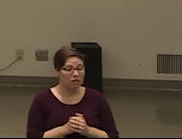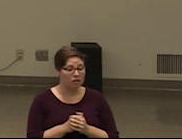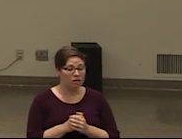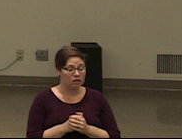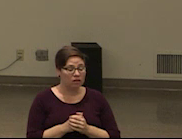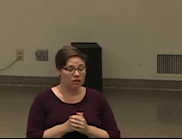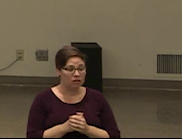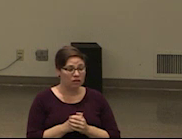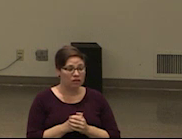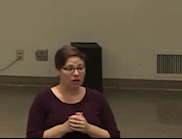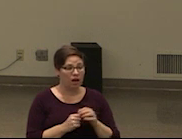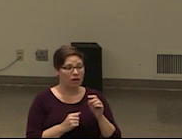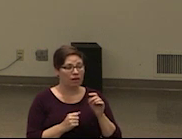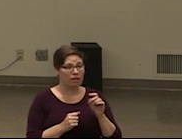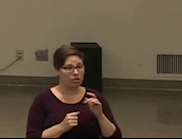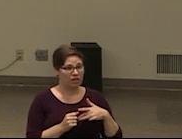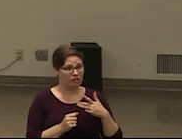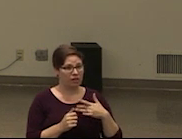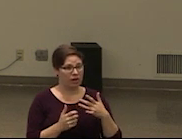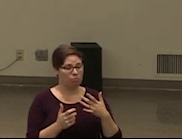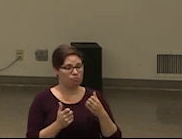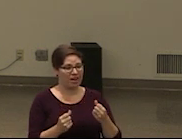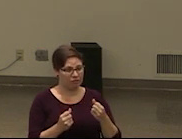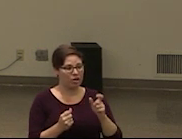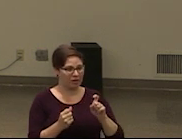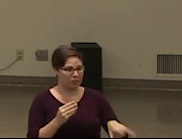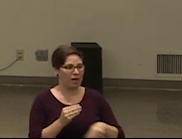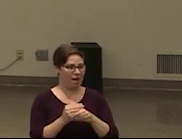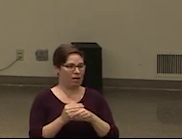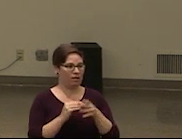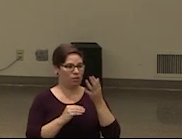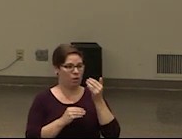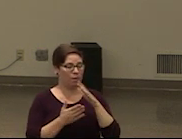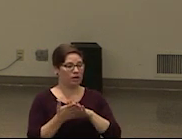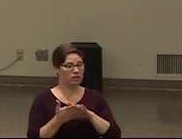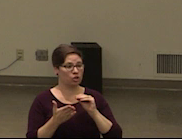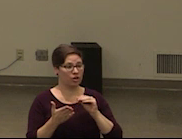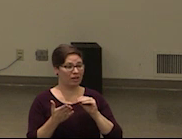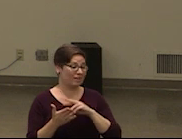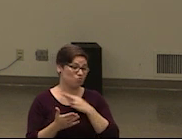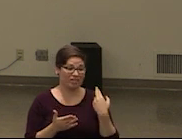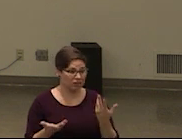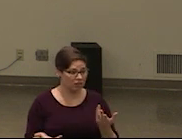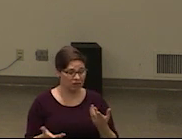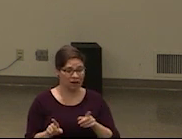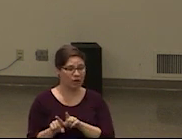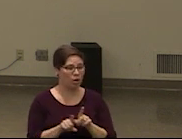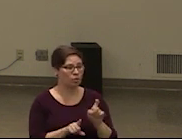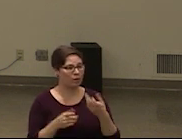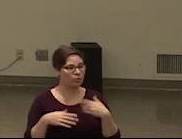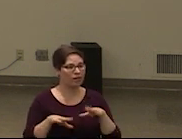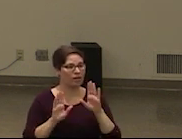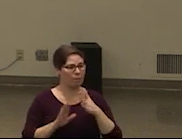And that there's an assertion that bravery is needed because learning involves not merely risk, but the pain of giving up a former condition